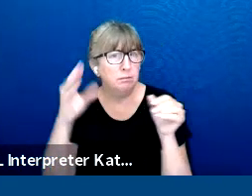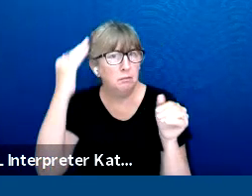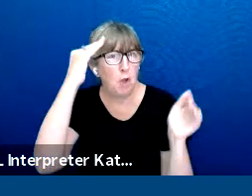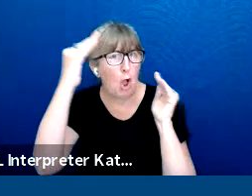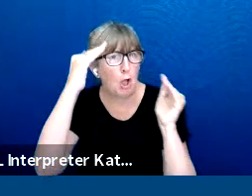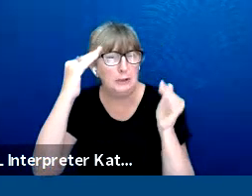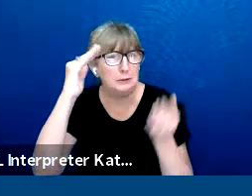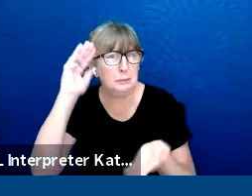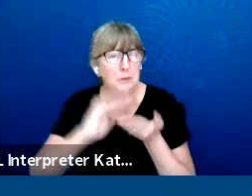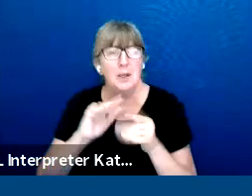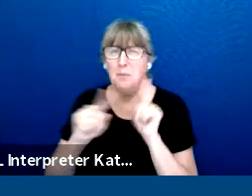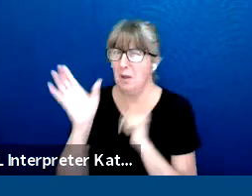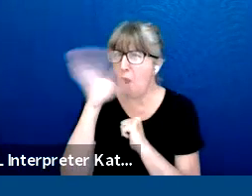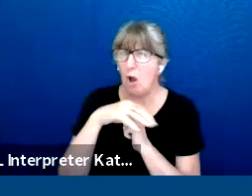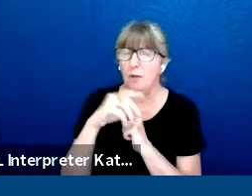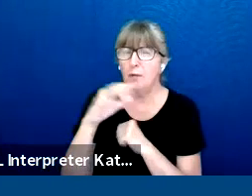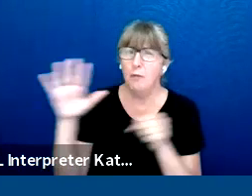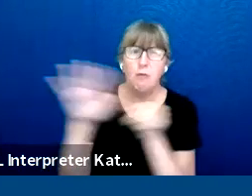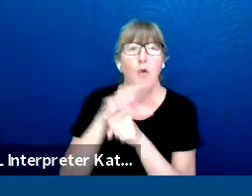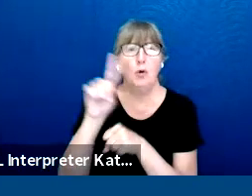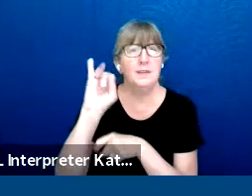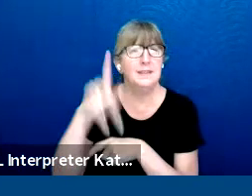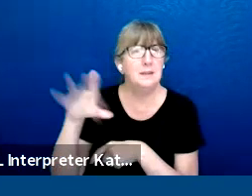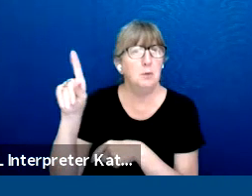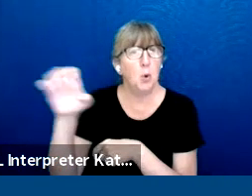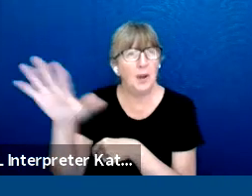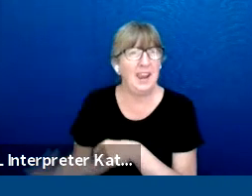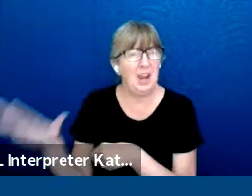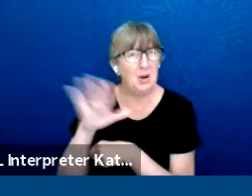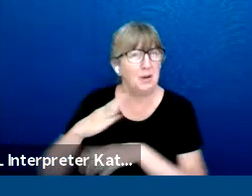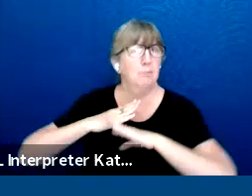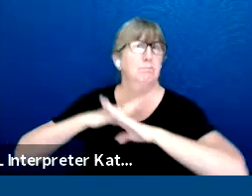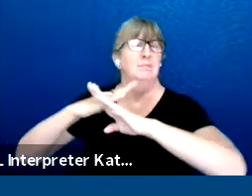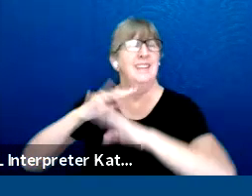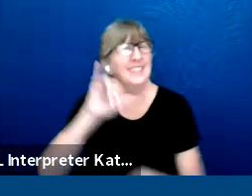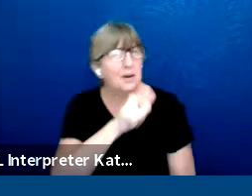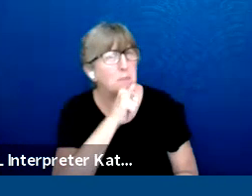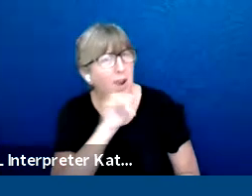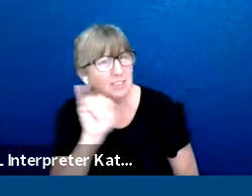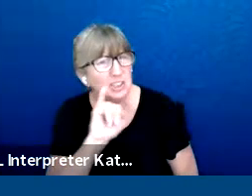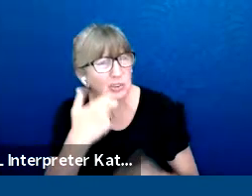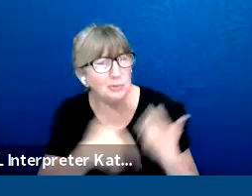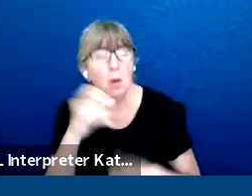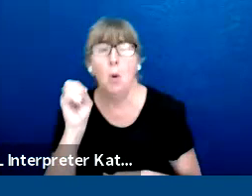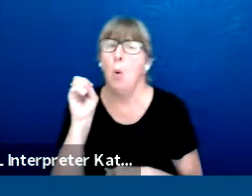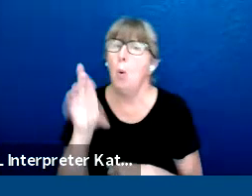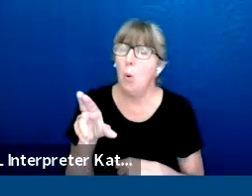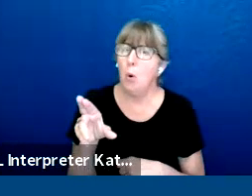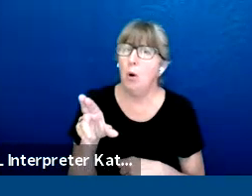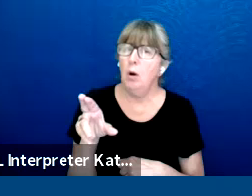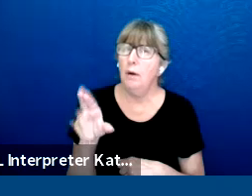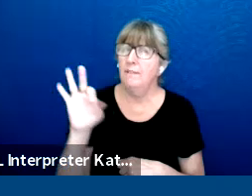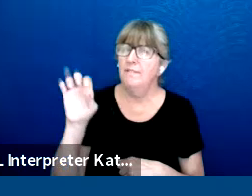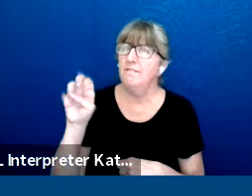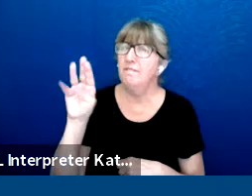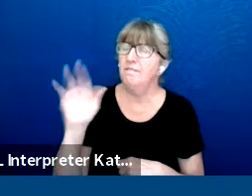whole zip code redline. Is this likely a private insurance issue or a FEMA?